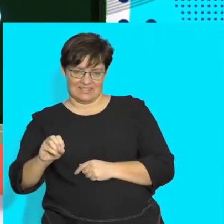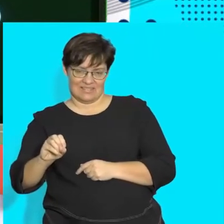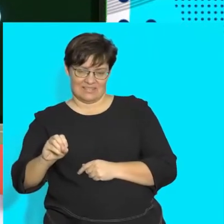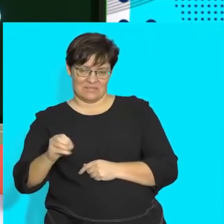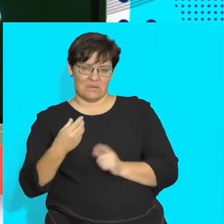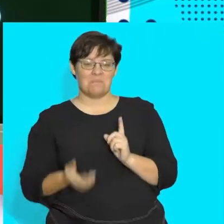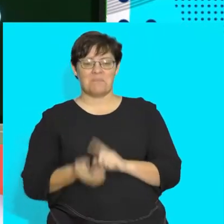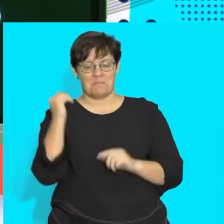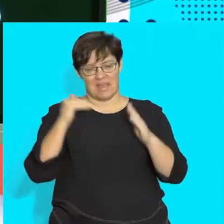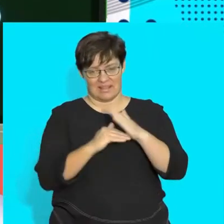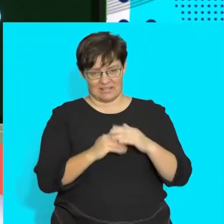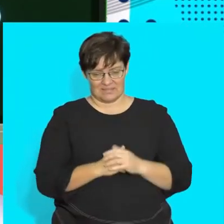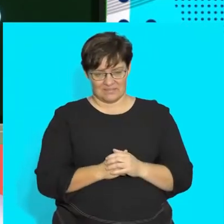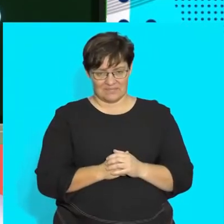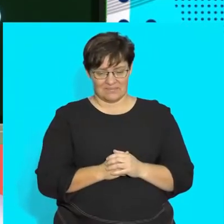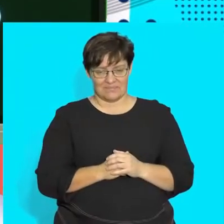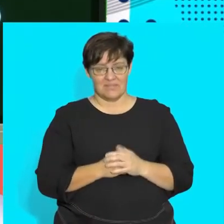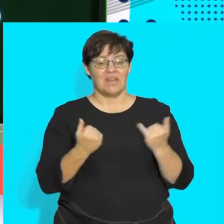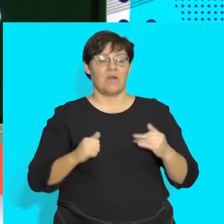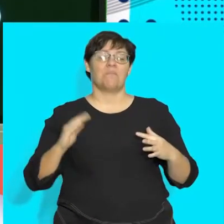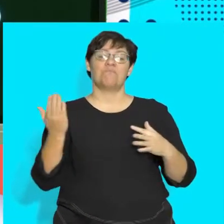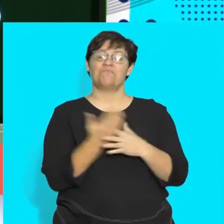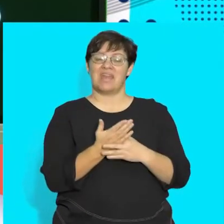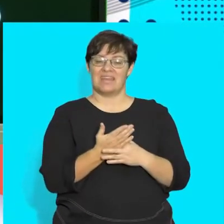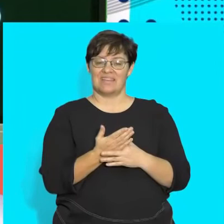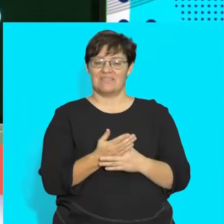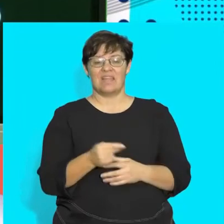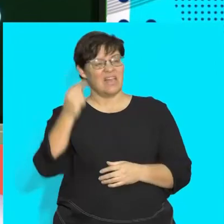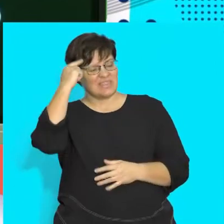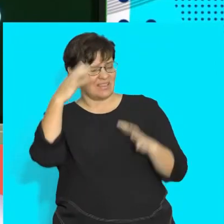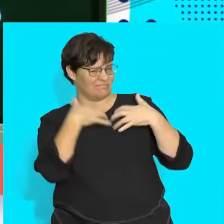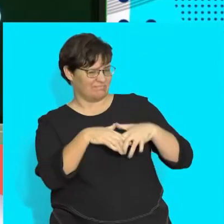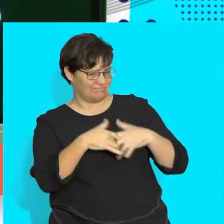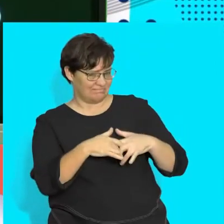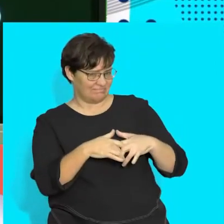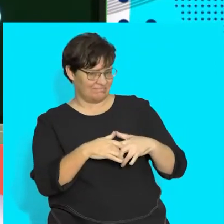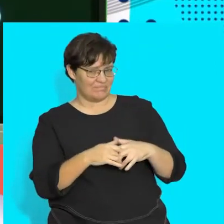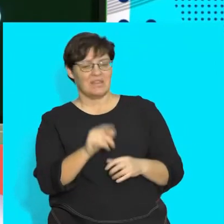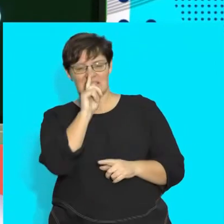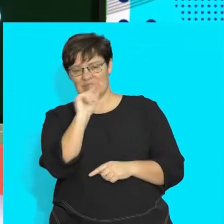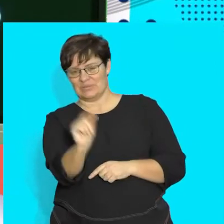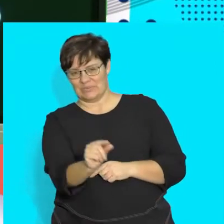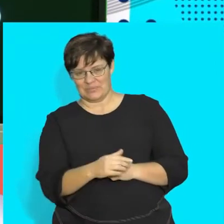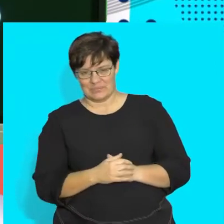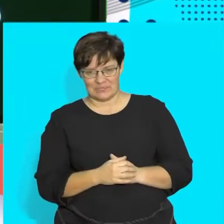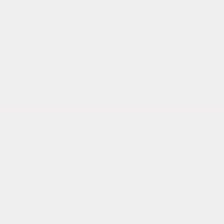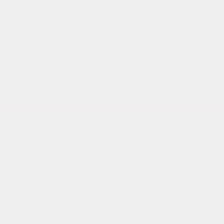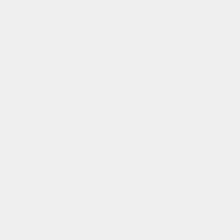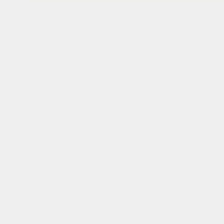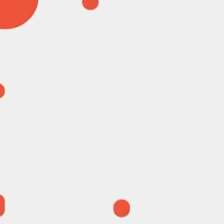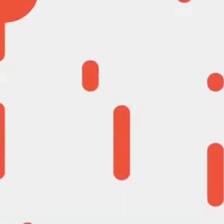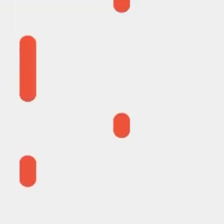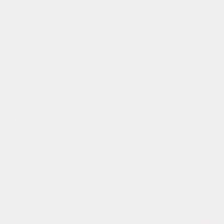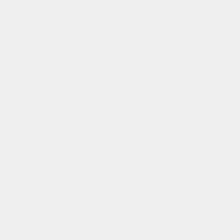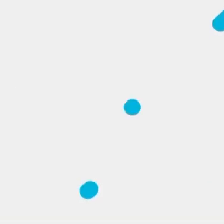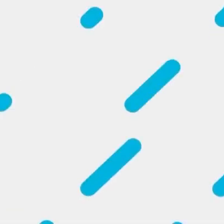and I get my angle. We're going to go to an and break now. Think about this and we'll see you guys soon.